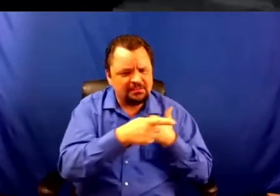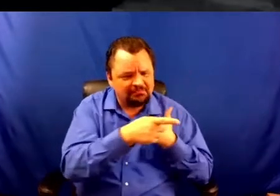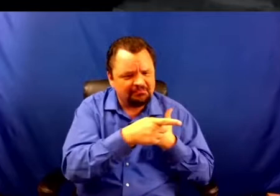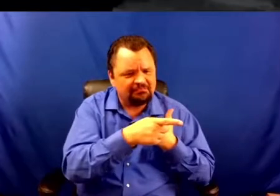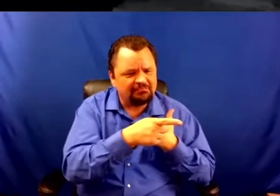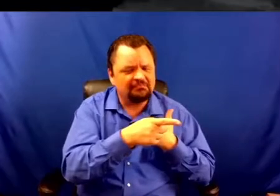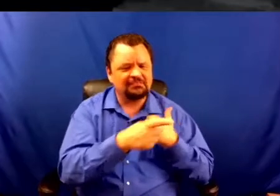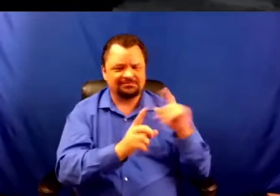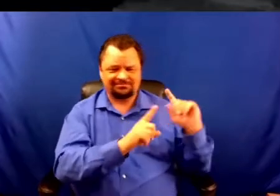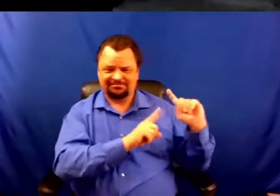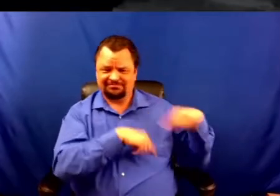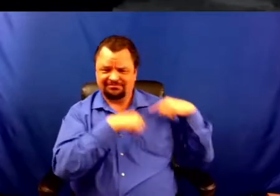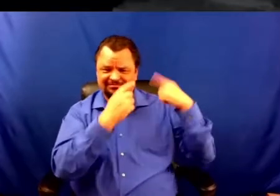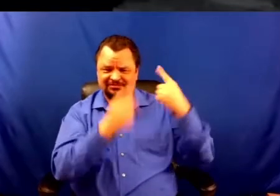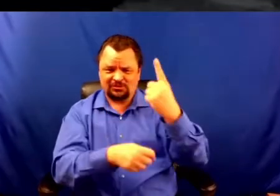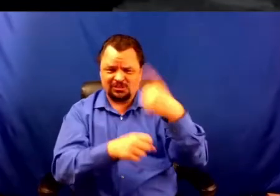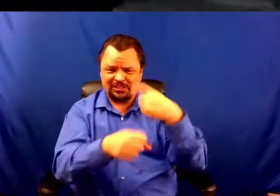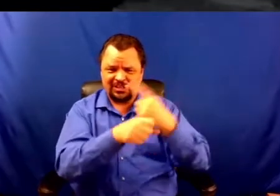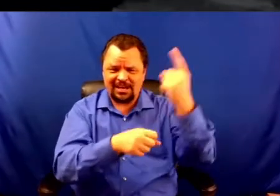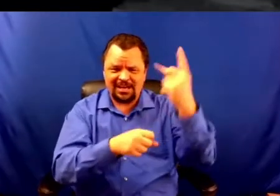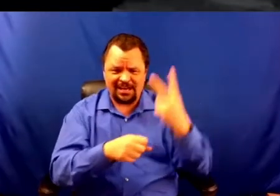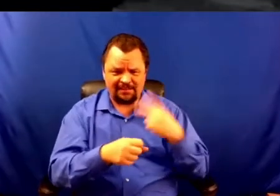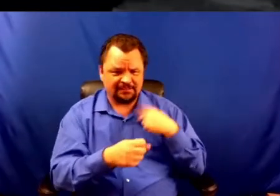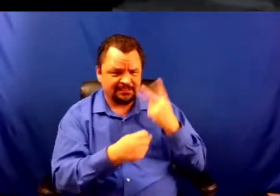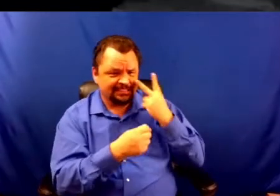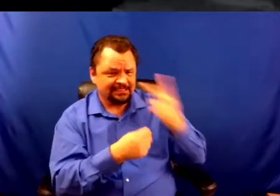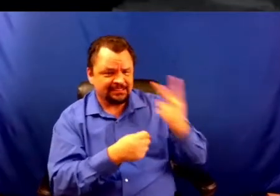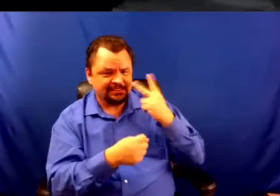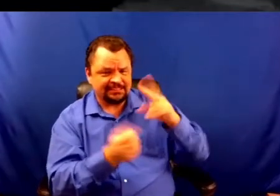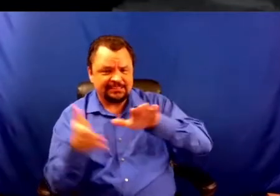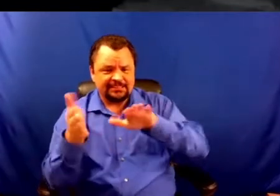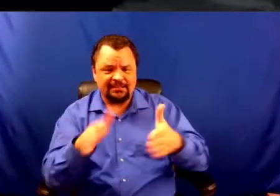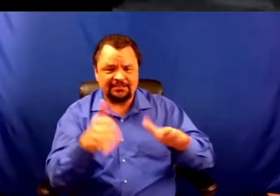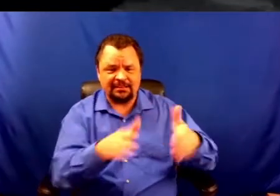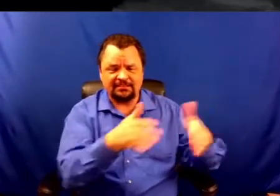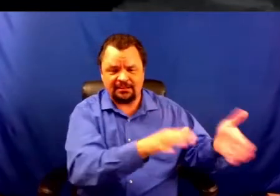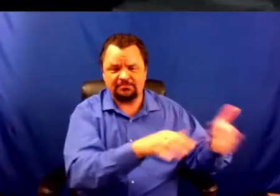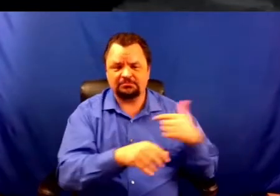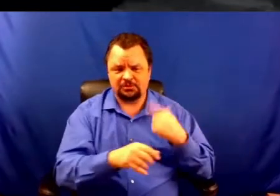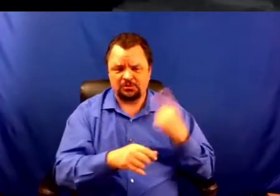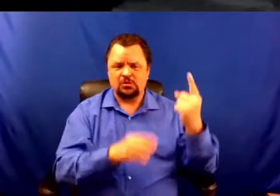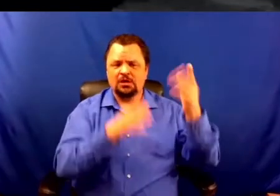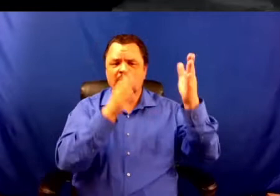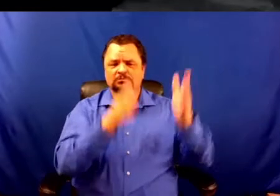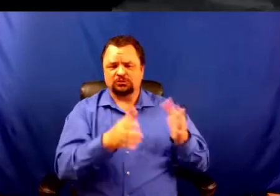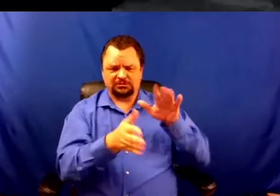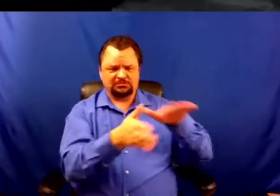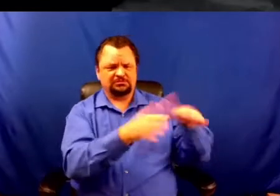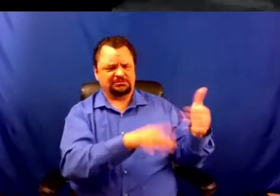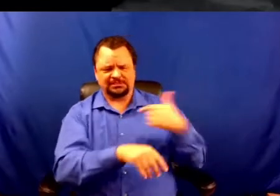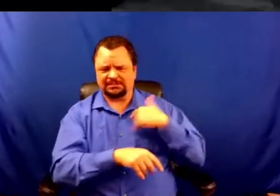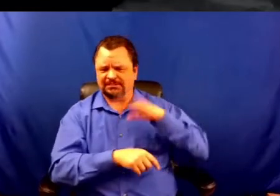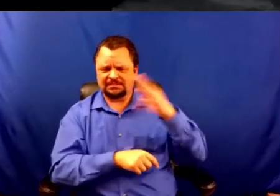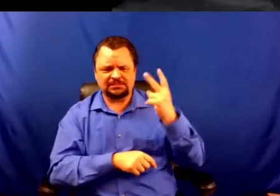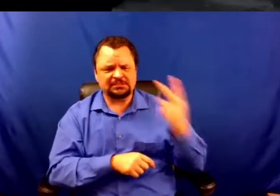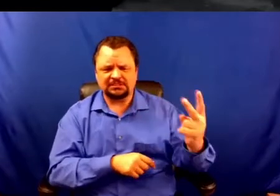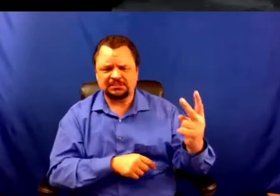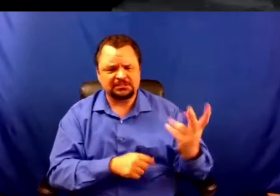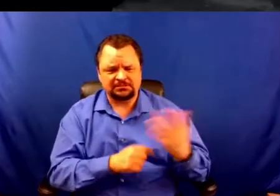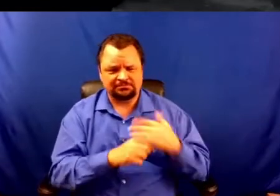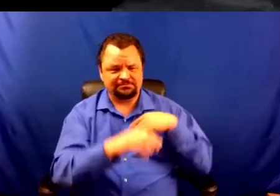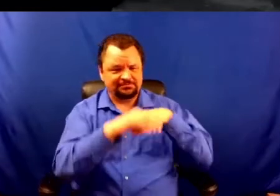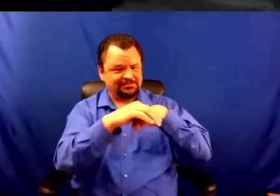I've never seen a dead body before, but in the last year and a half, almost every day when I'm going in to the employee entrance through a